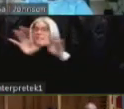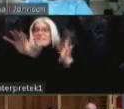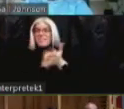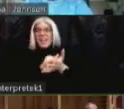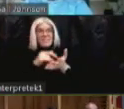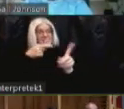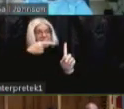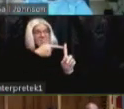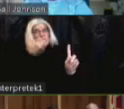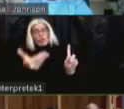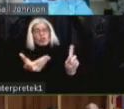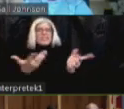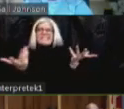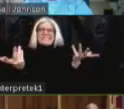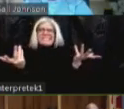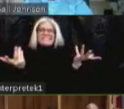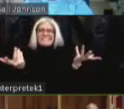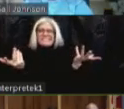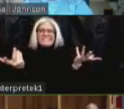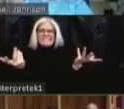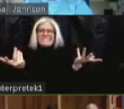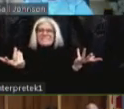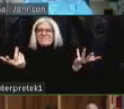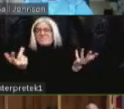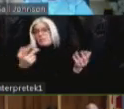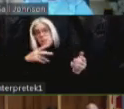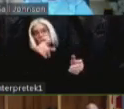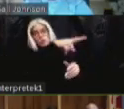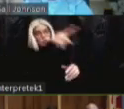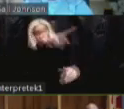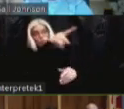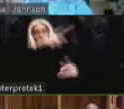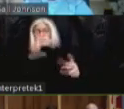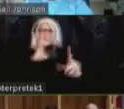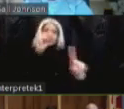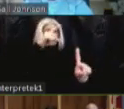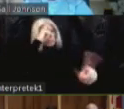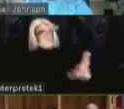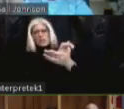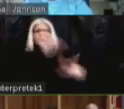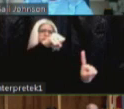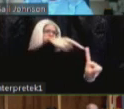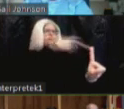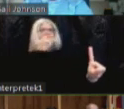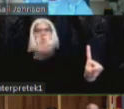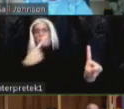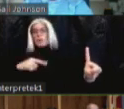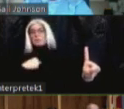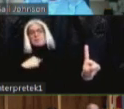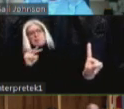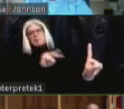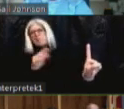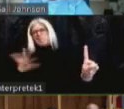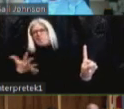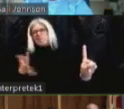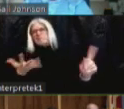I think you have much more faith than I do in most of the places. I know I've talked to some of the bar owners and they're good with it, but they're the ones who I think are doing a good job. But I